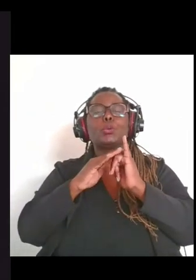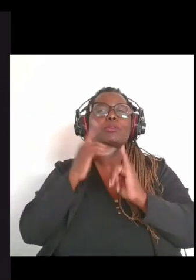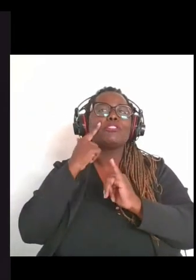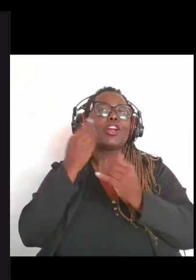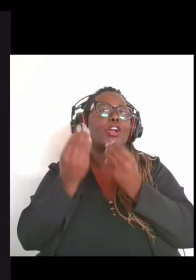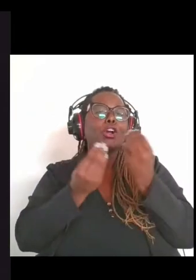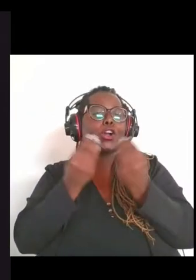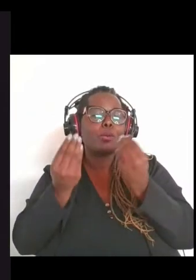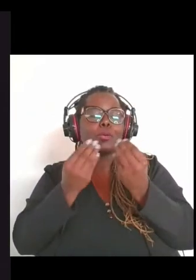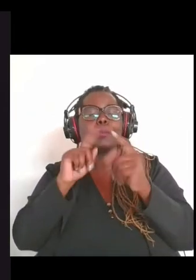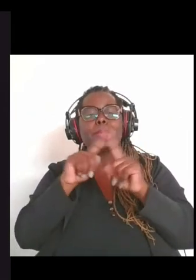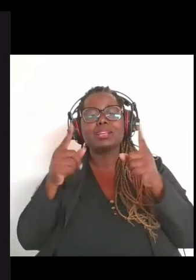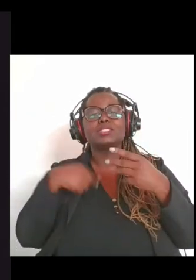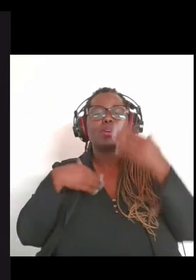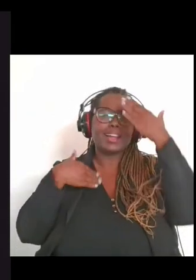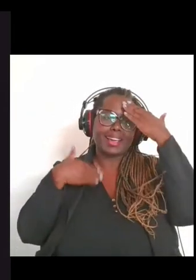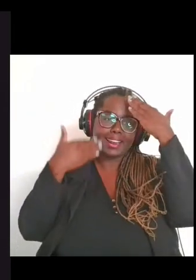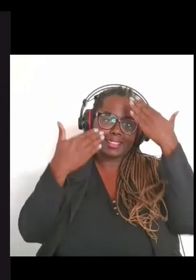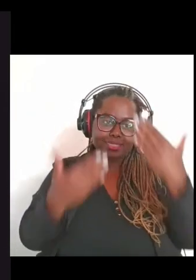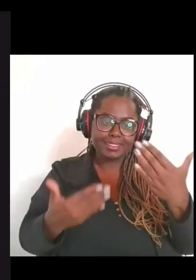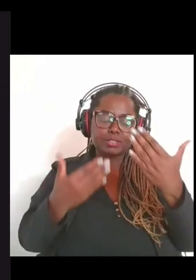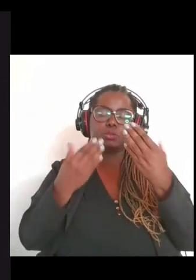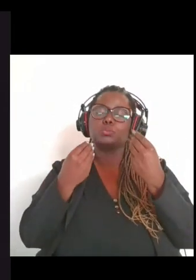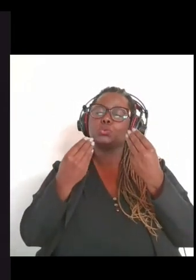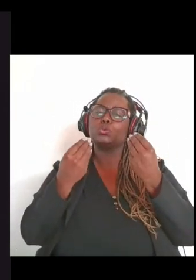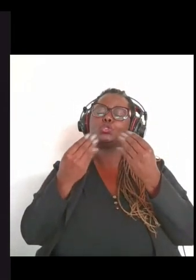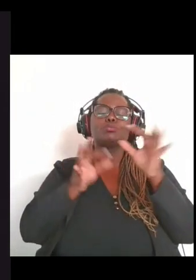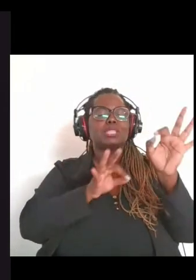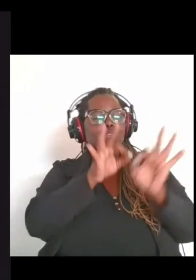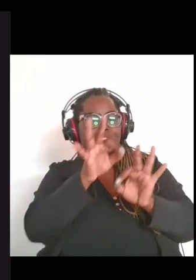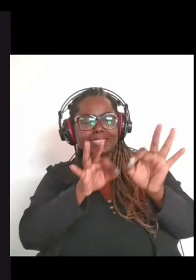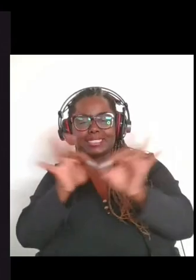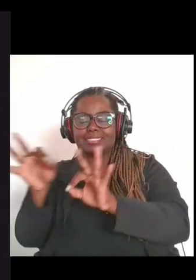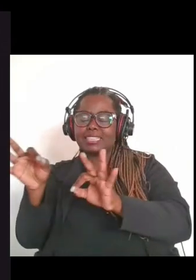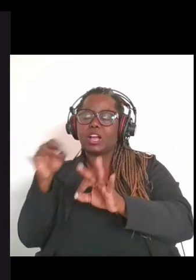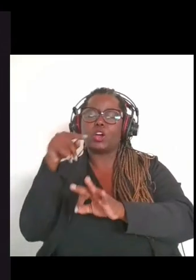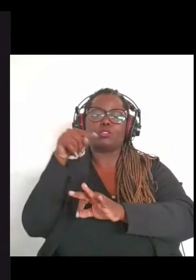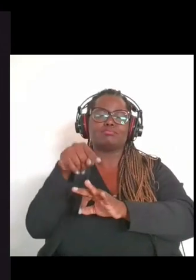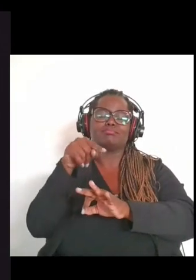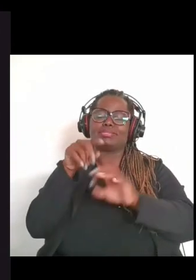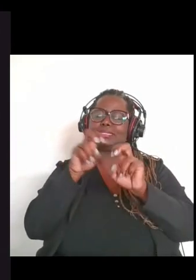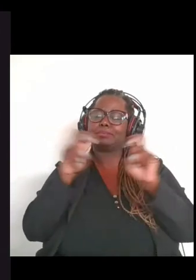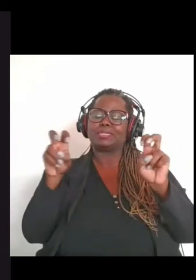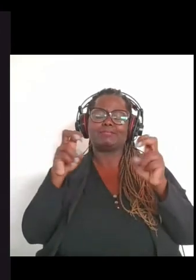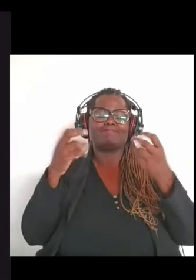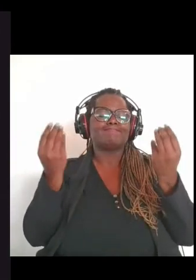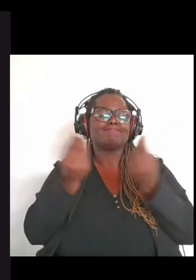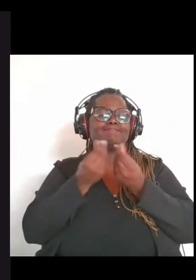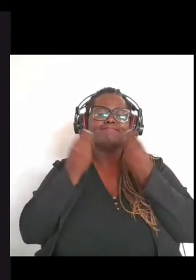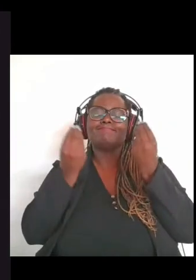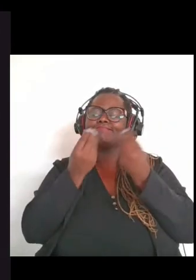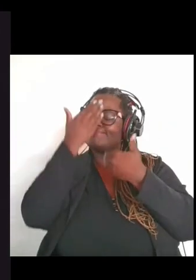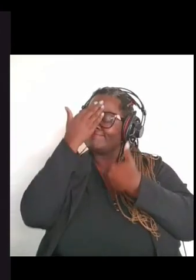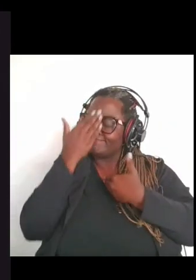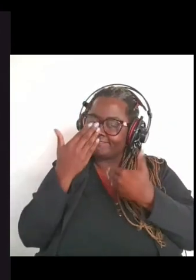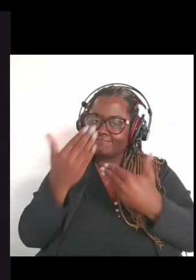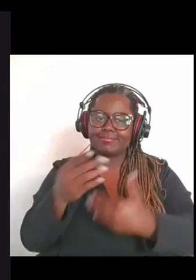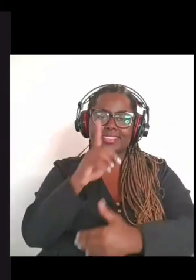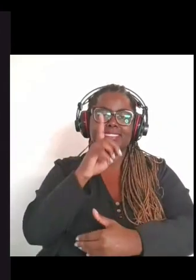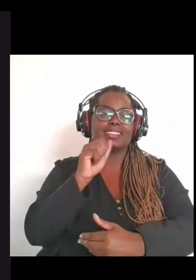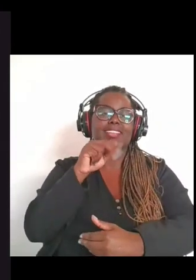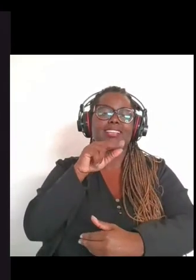this session was really enriching thank you Daniel we should do a